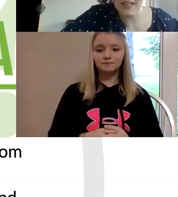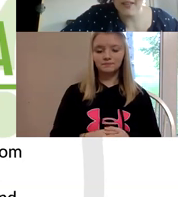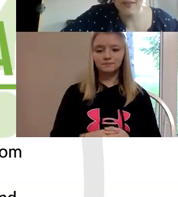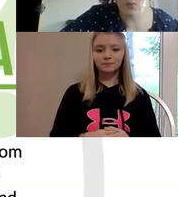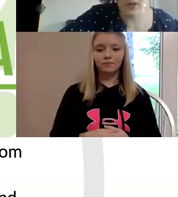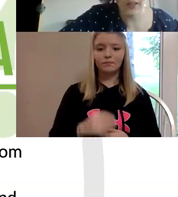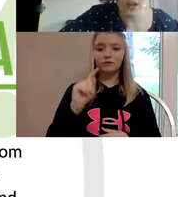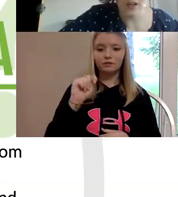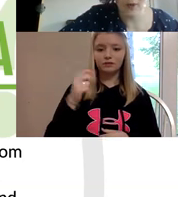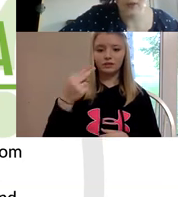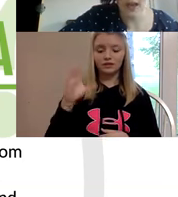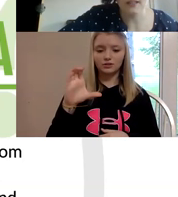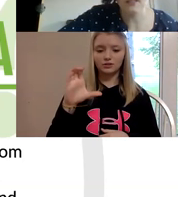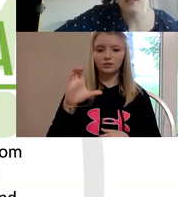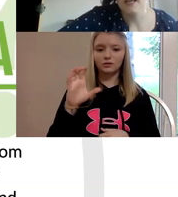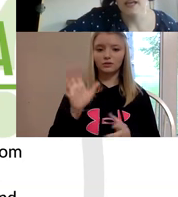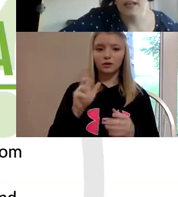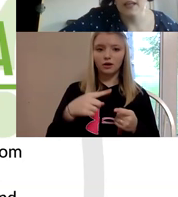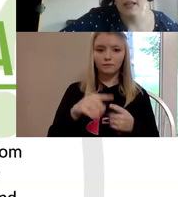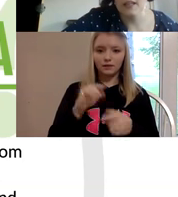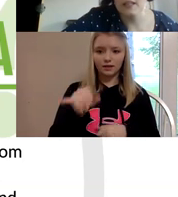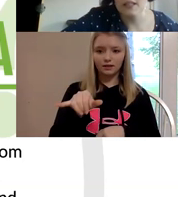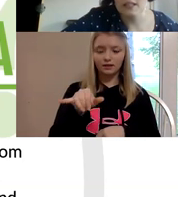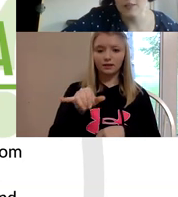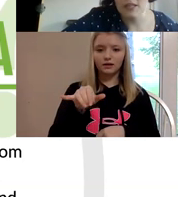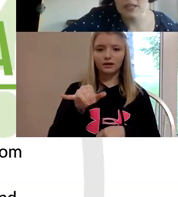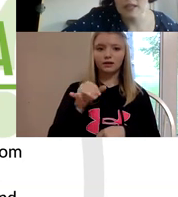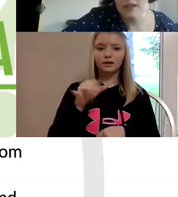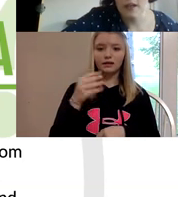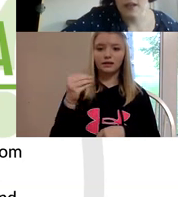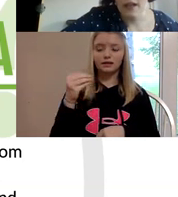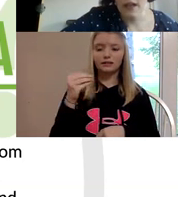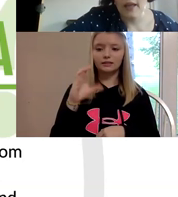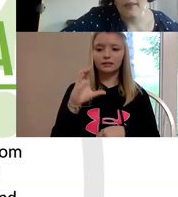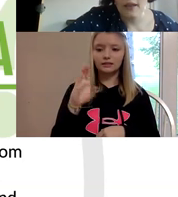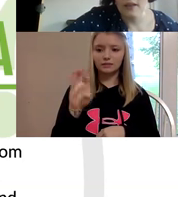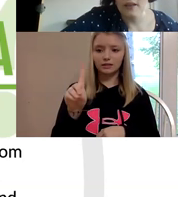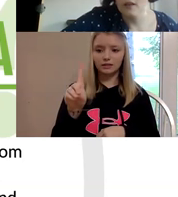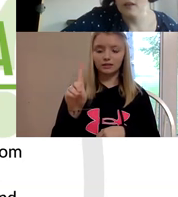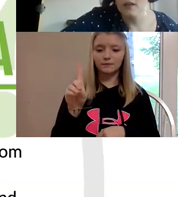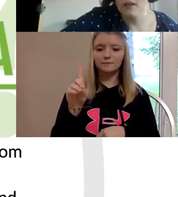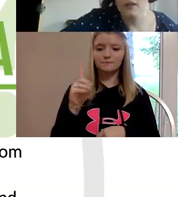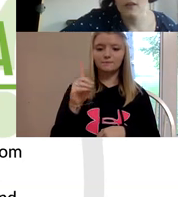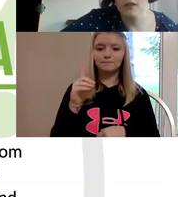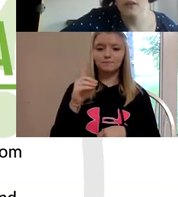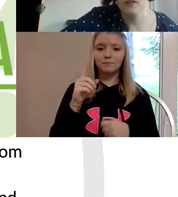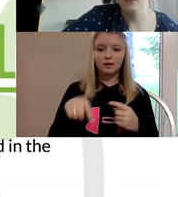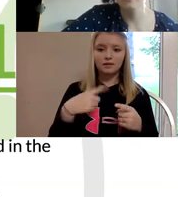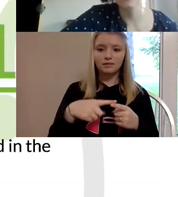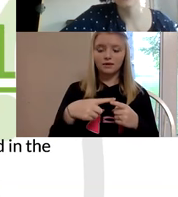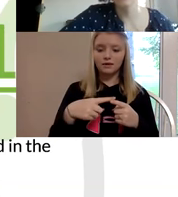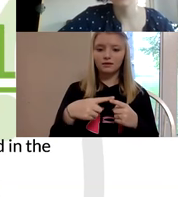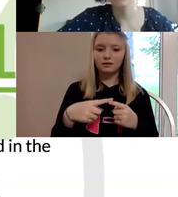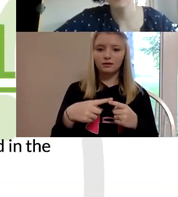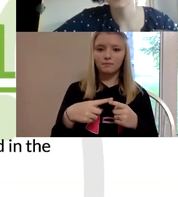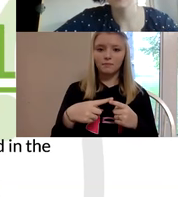THC, we're going to talk about that, and CBD, and then I need